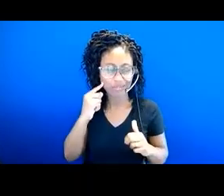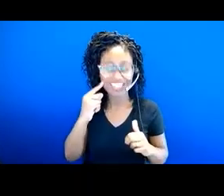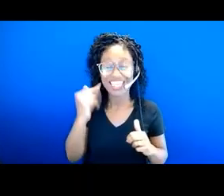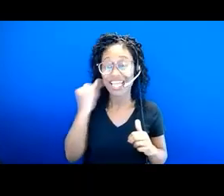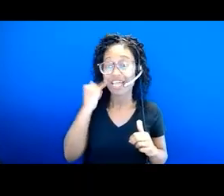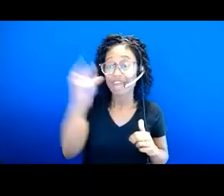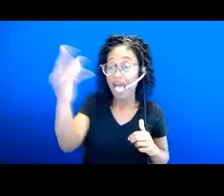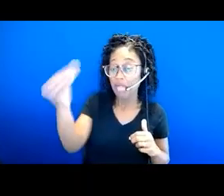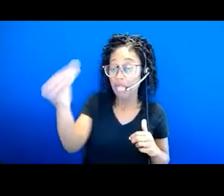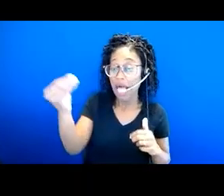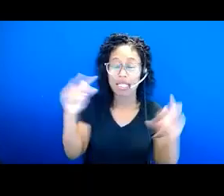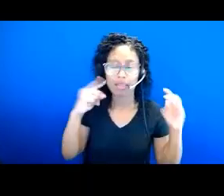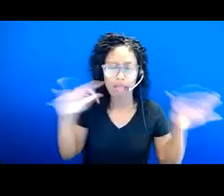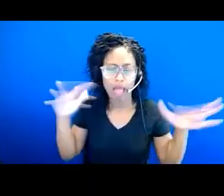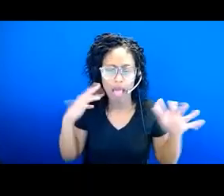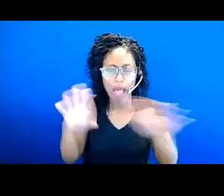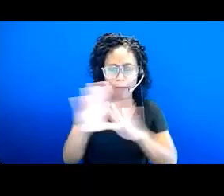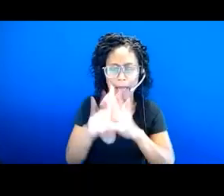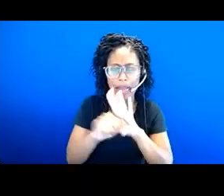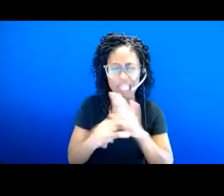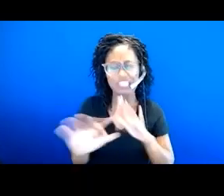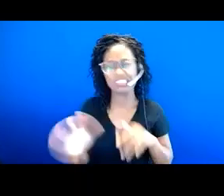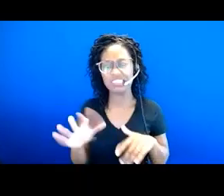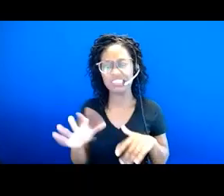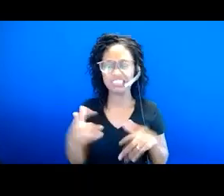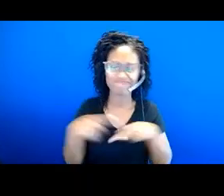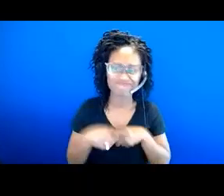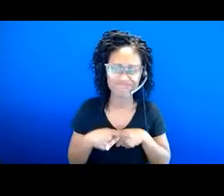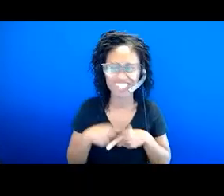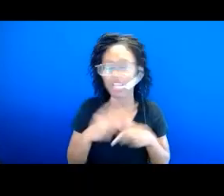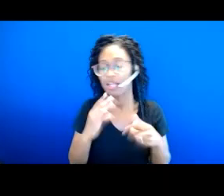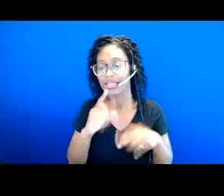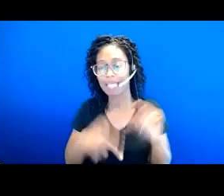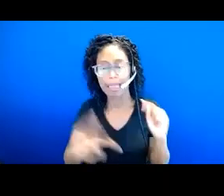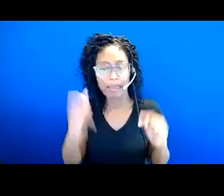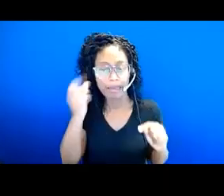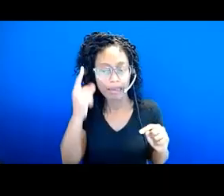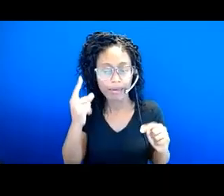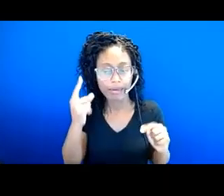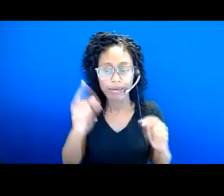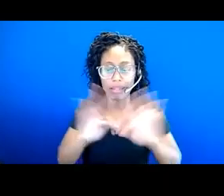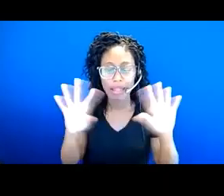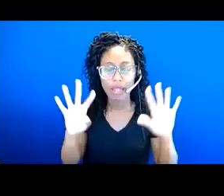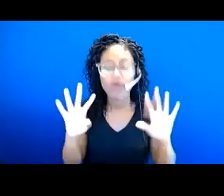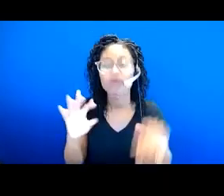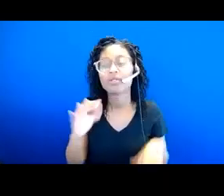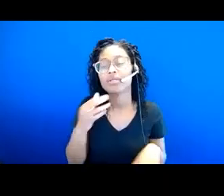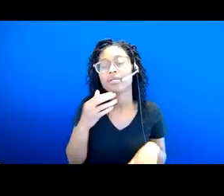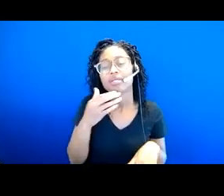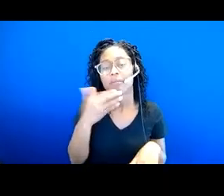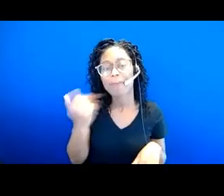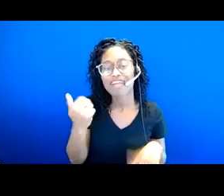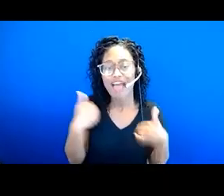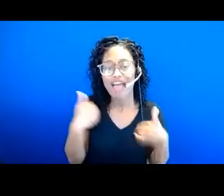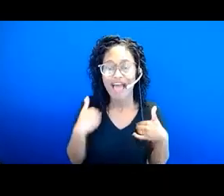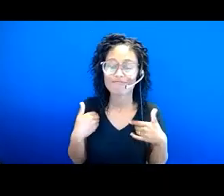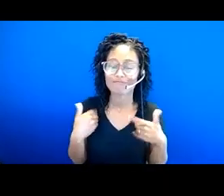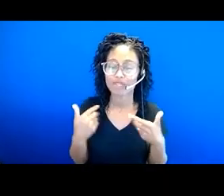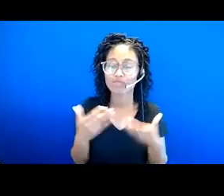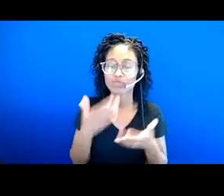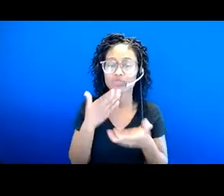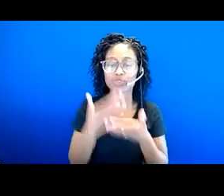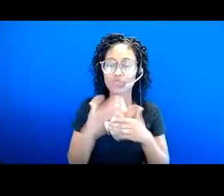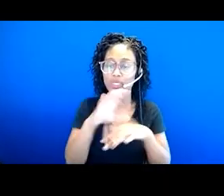that there's a lot of technical support that's available to you for just about anything you want to do with an